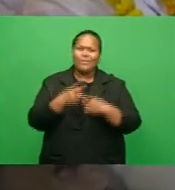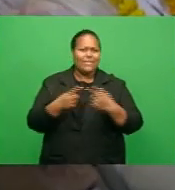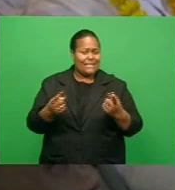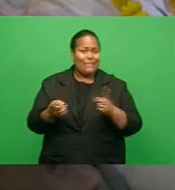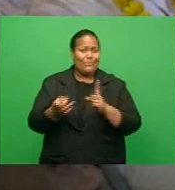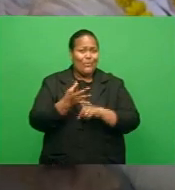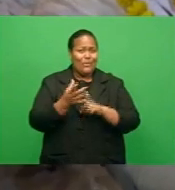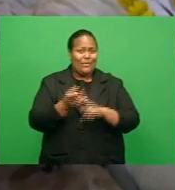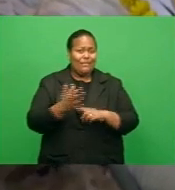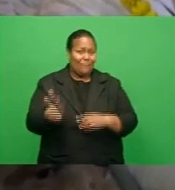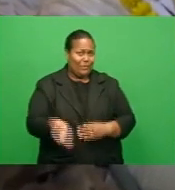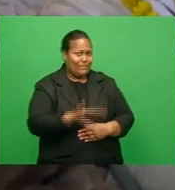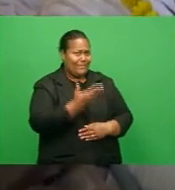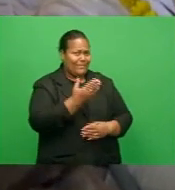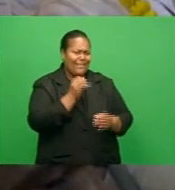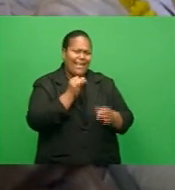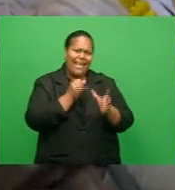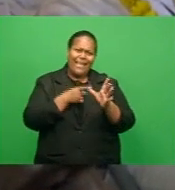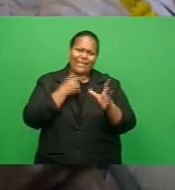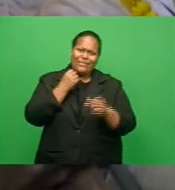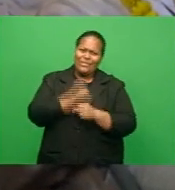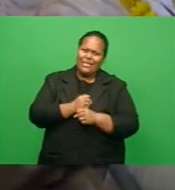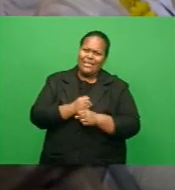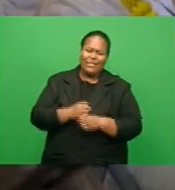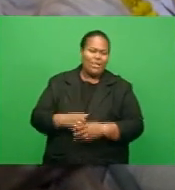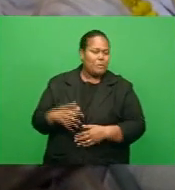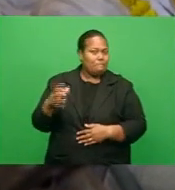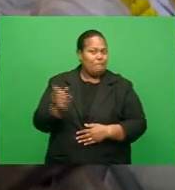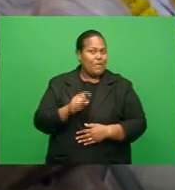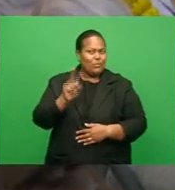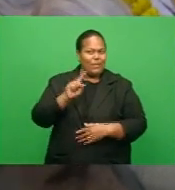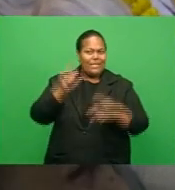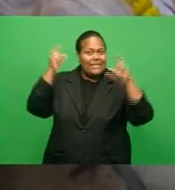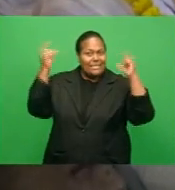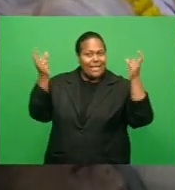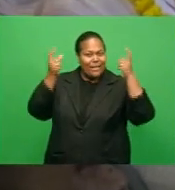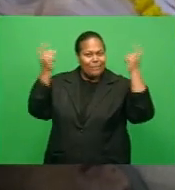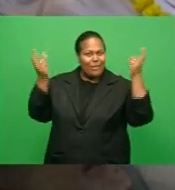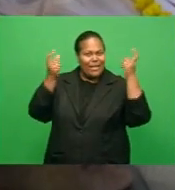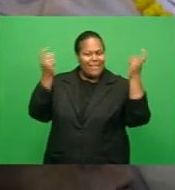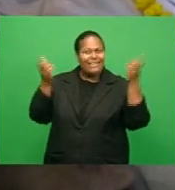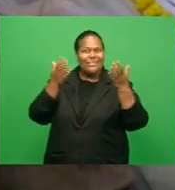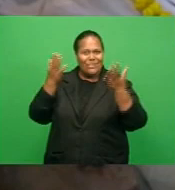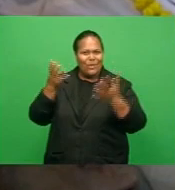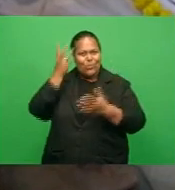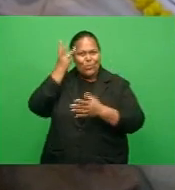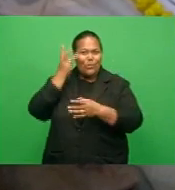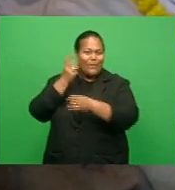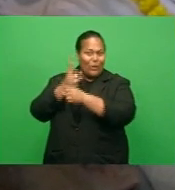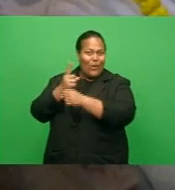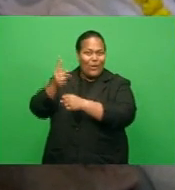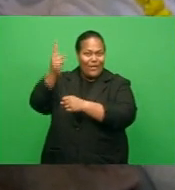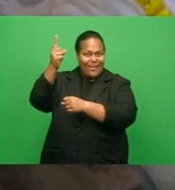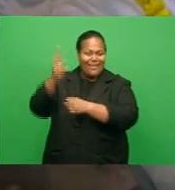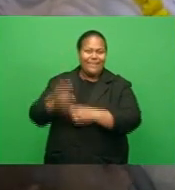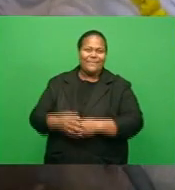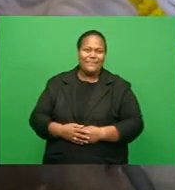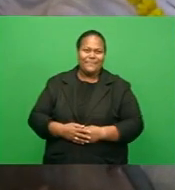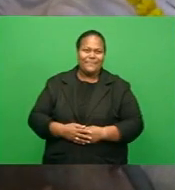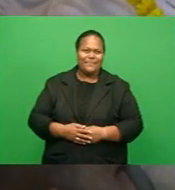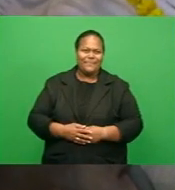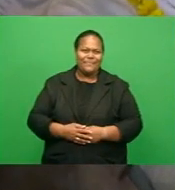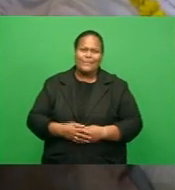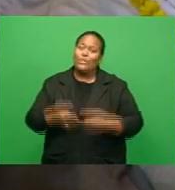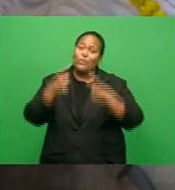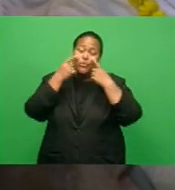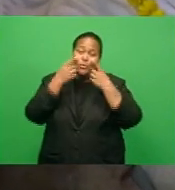that strikes out. It's obviously is a celebration of the Goddess Durga, which symbolizes, our